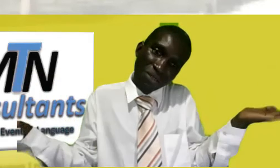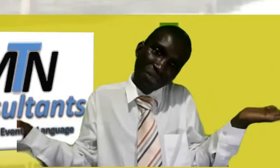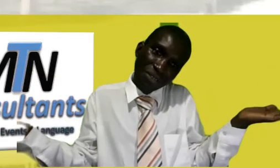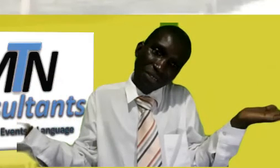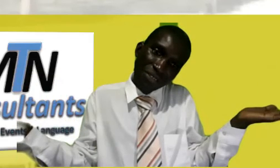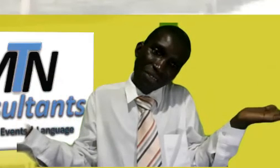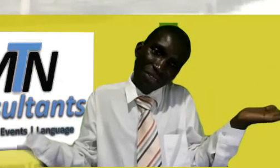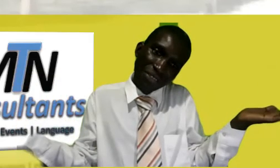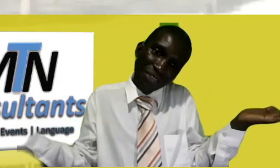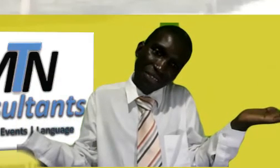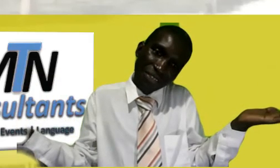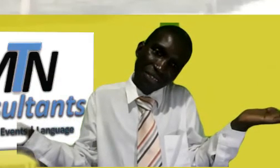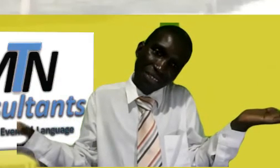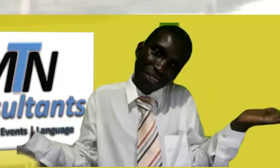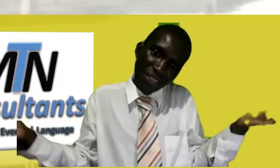Oh.